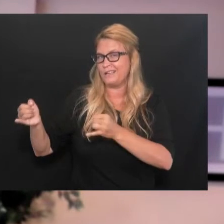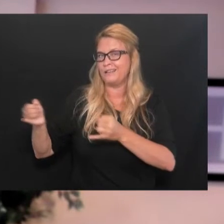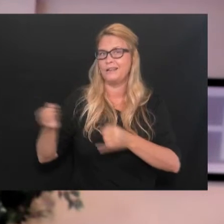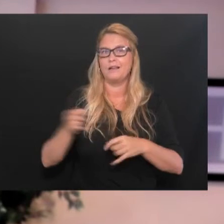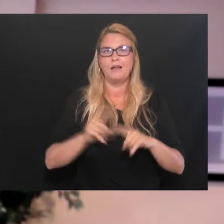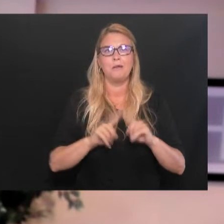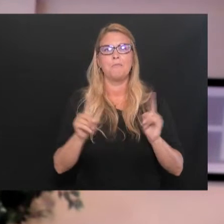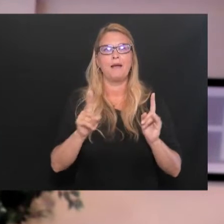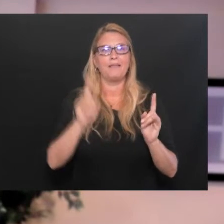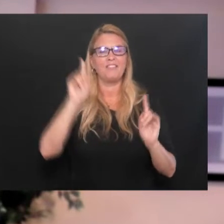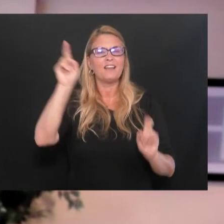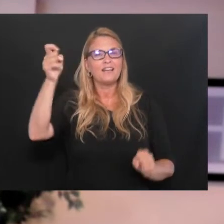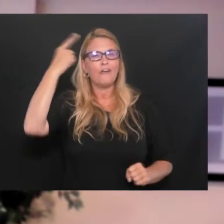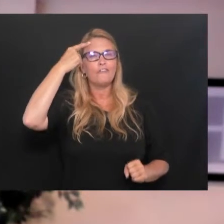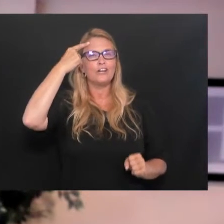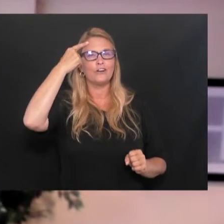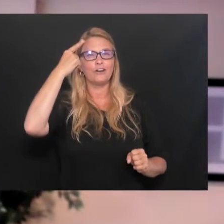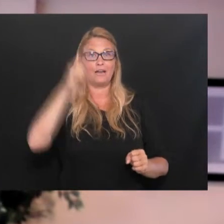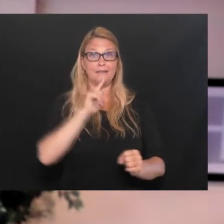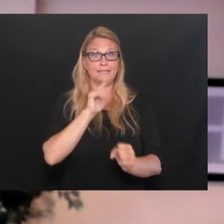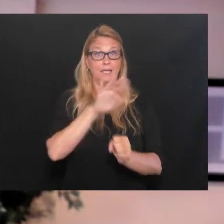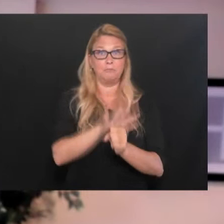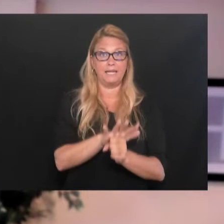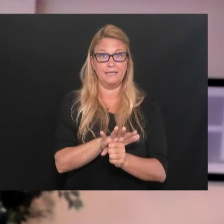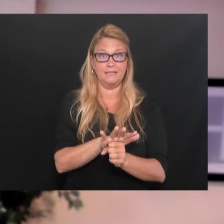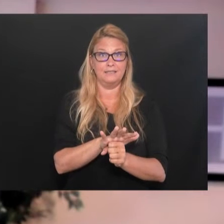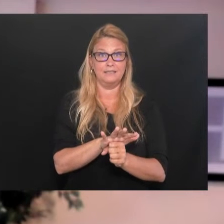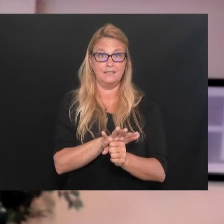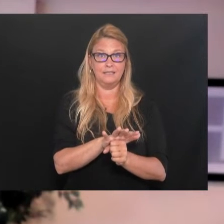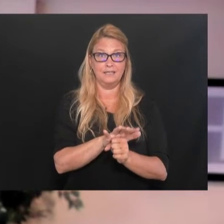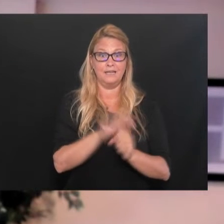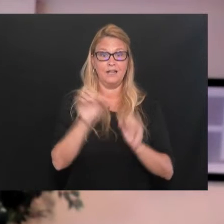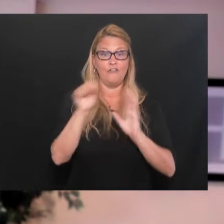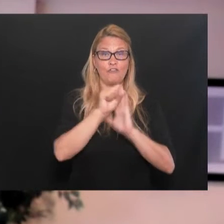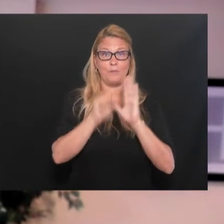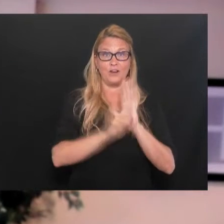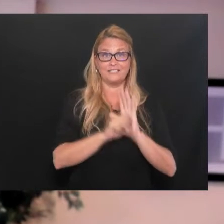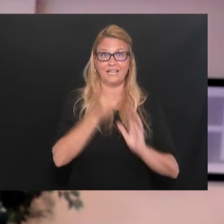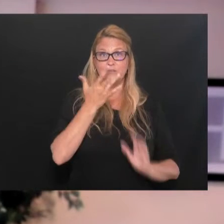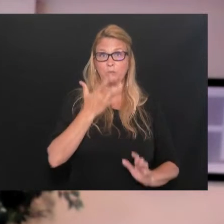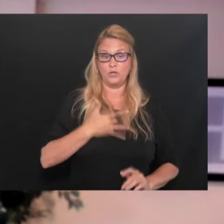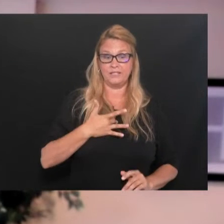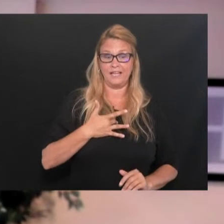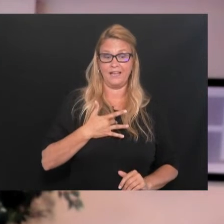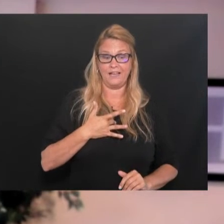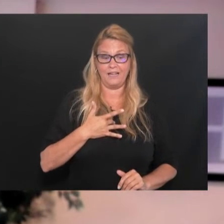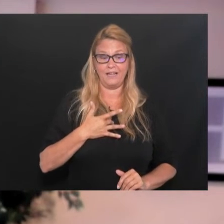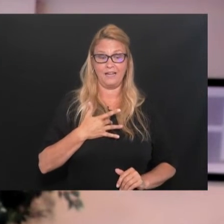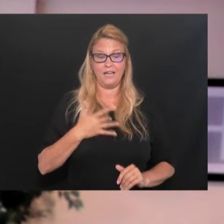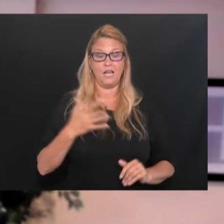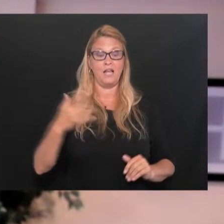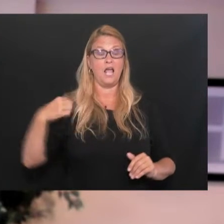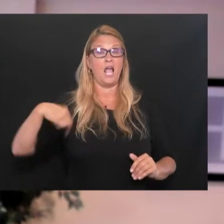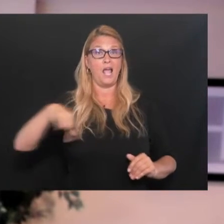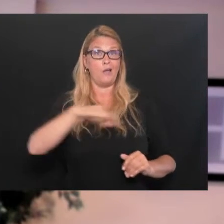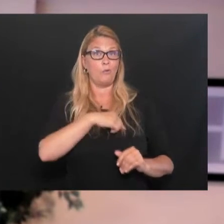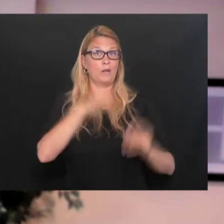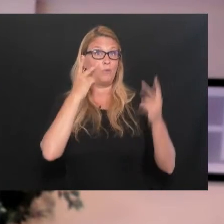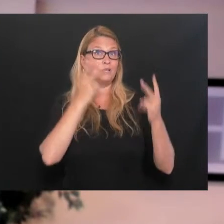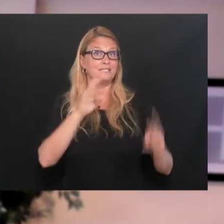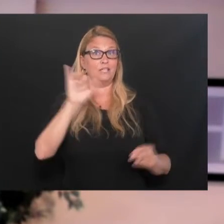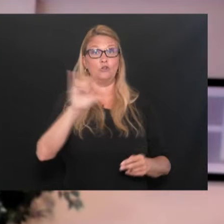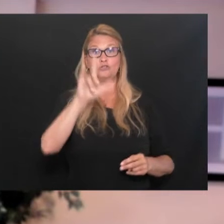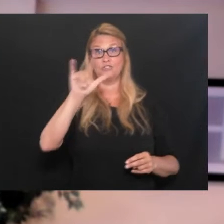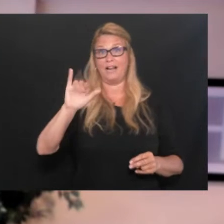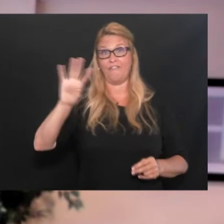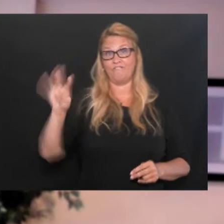governor has, committed and done from our state's birthday, and as the country plans to do in July 4th, then